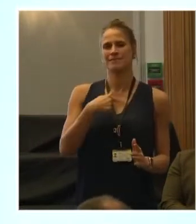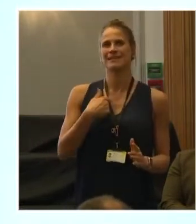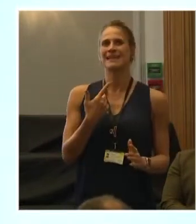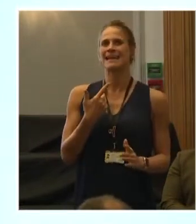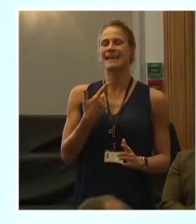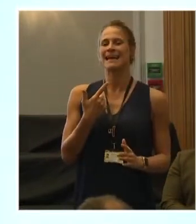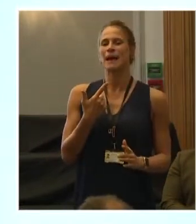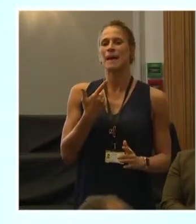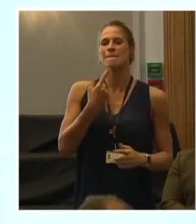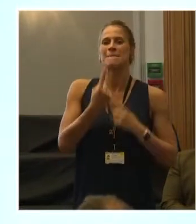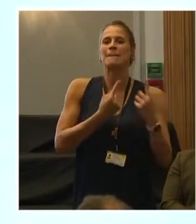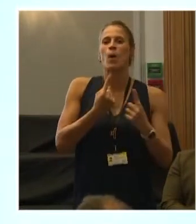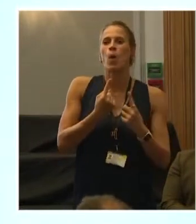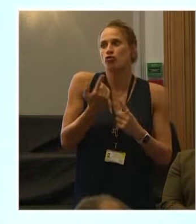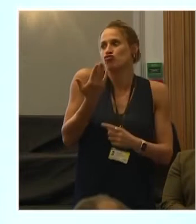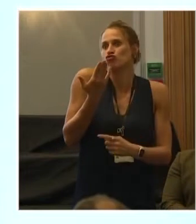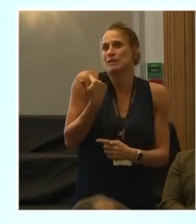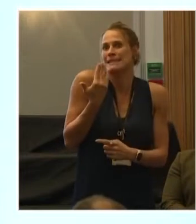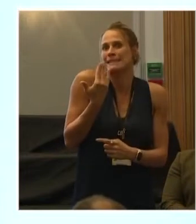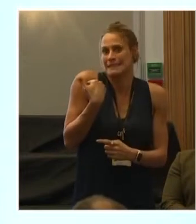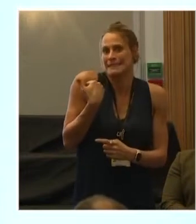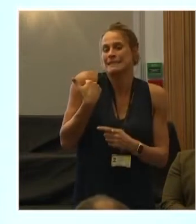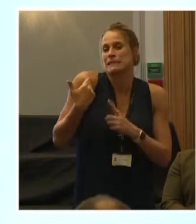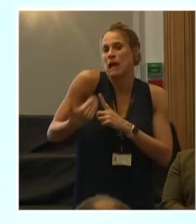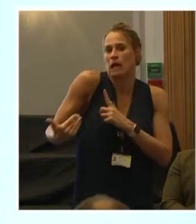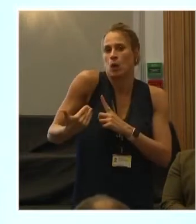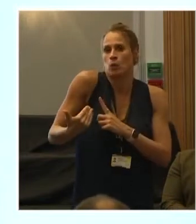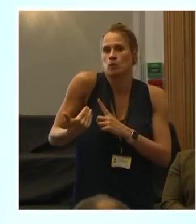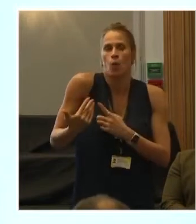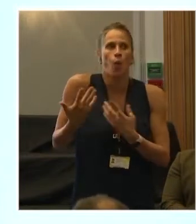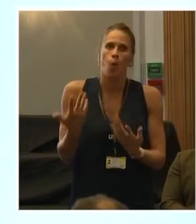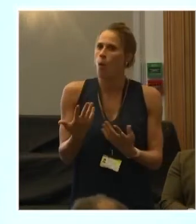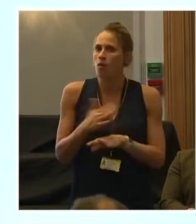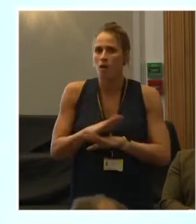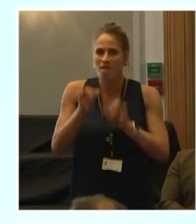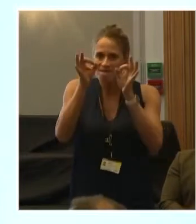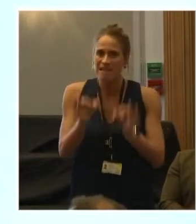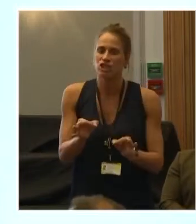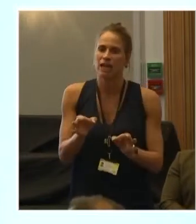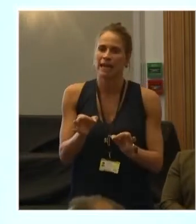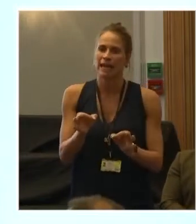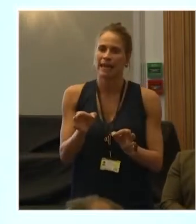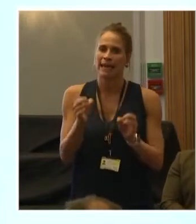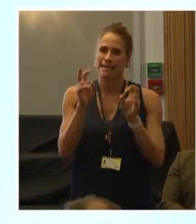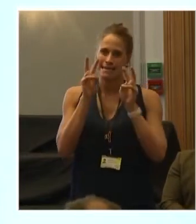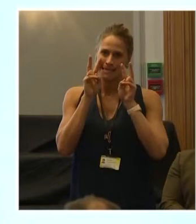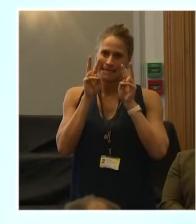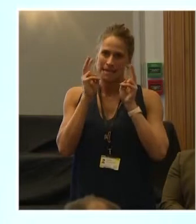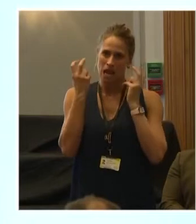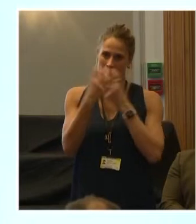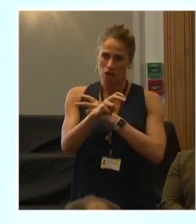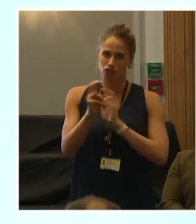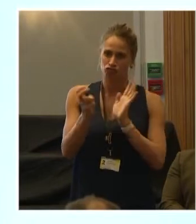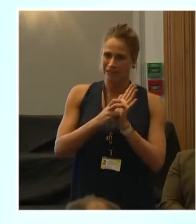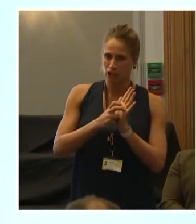years ago, those who were not yet sight loss registered, and those who said that they were not managing with their sight loss well. And I think